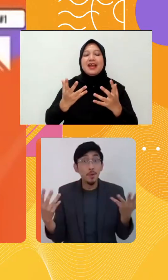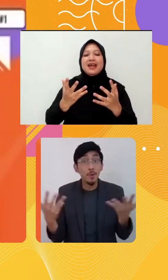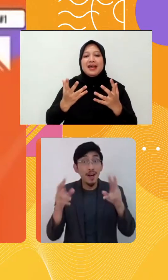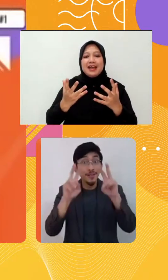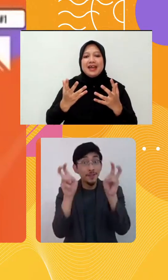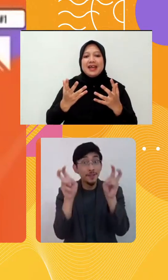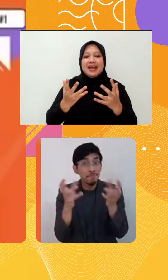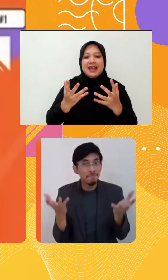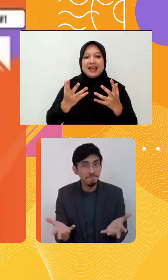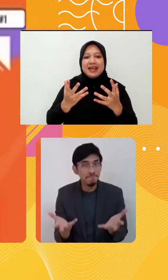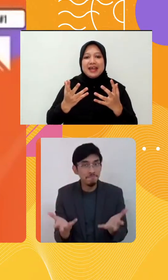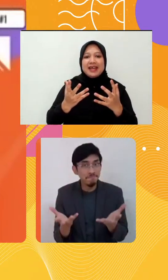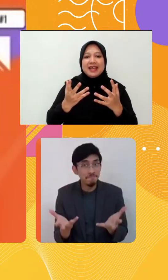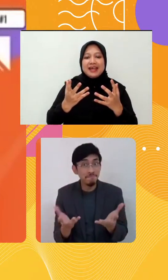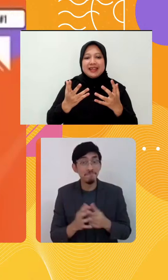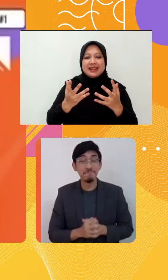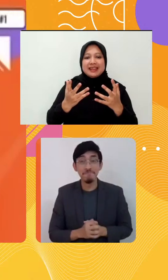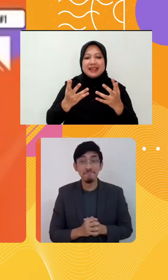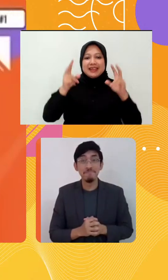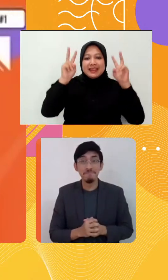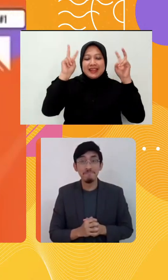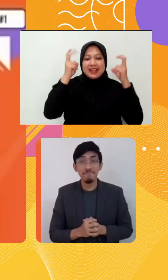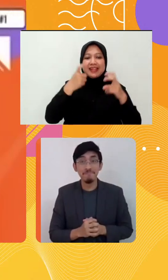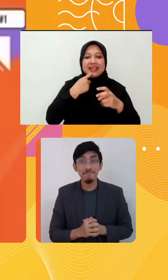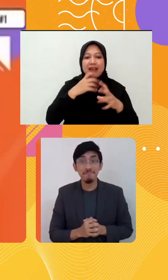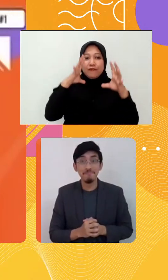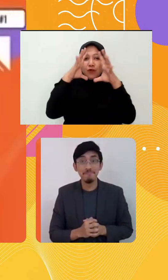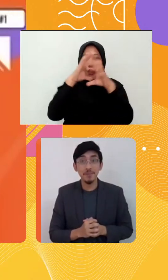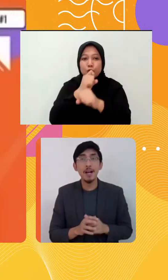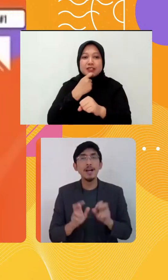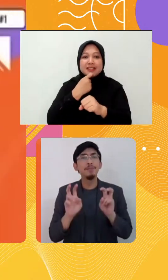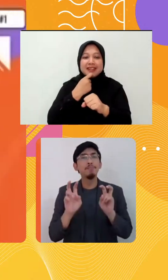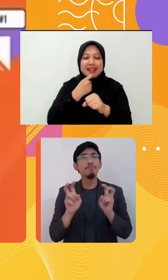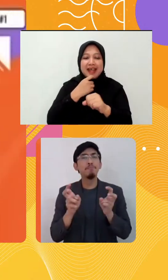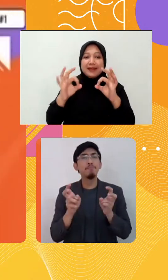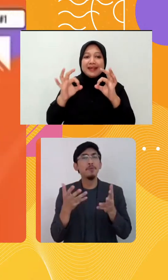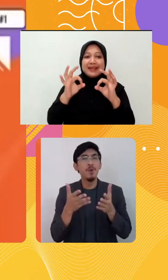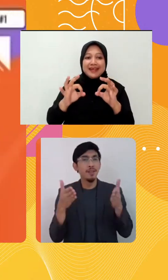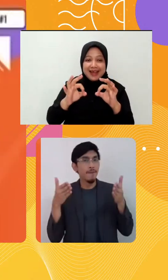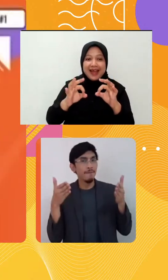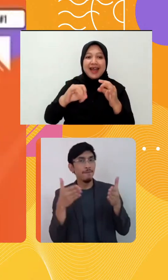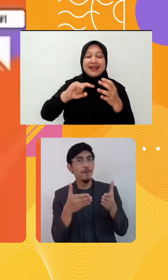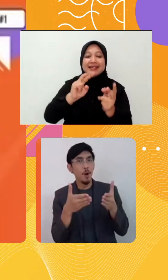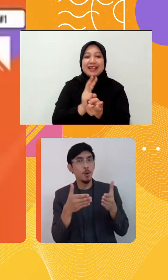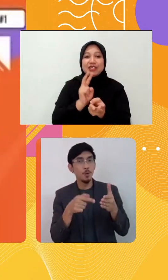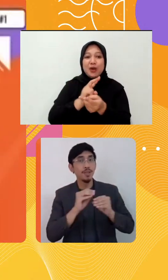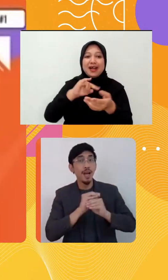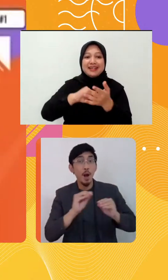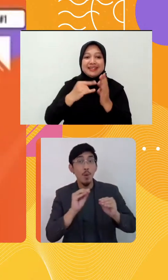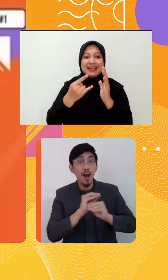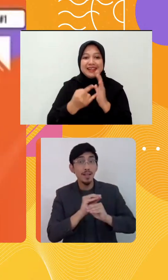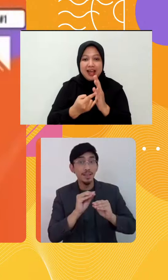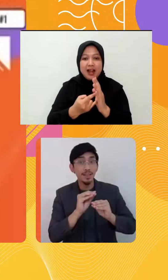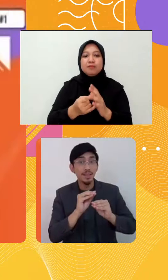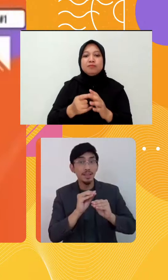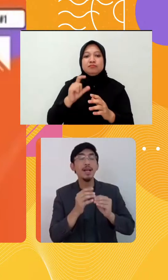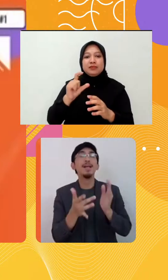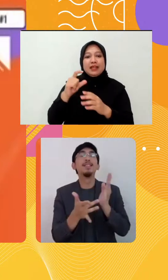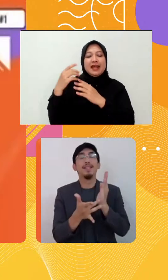today's discussion is emphasizing digital sexuality education for content equality assurance.